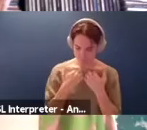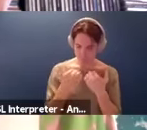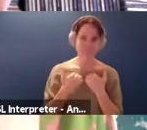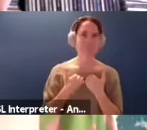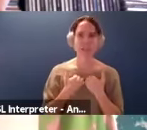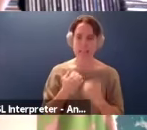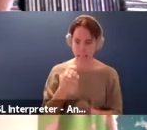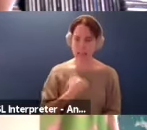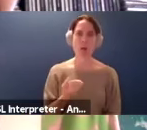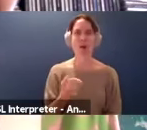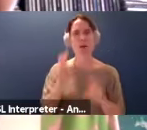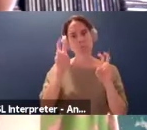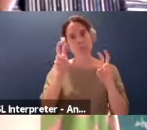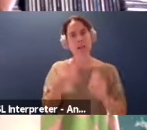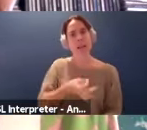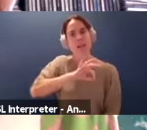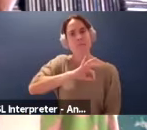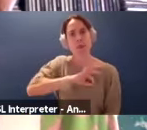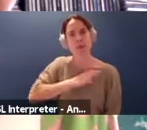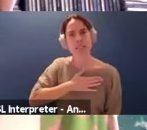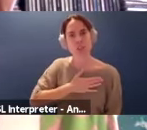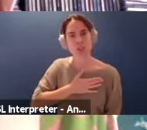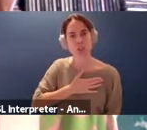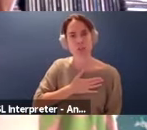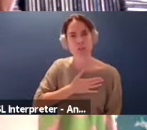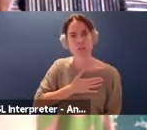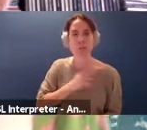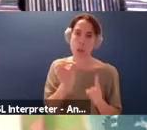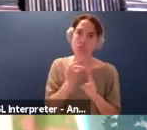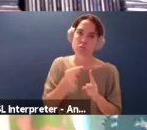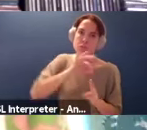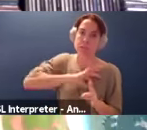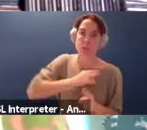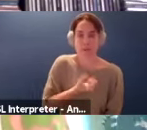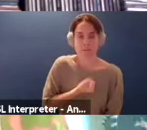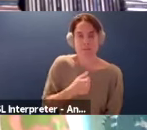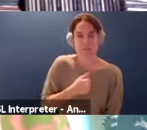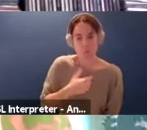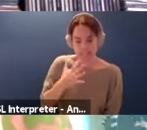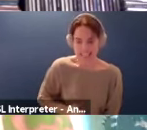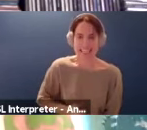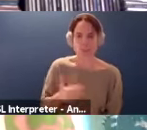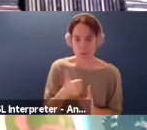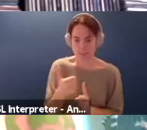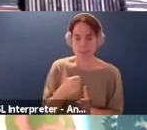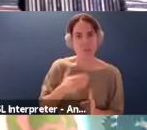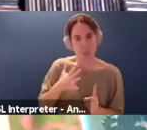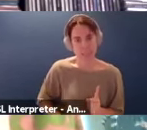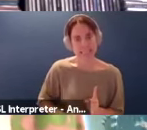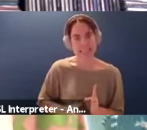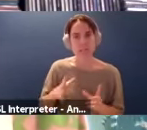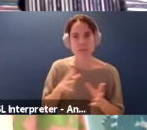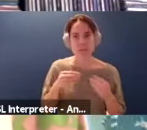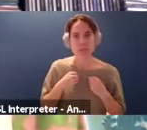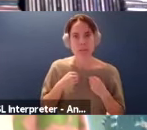because as as sabuti as i think rightly said that then fear can enter in as we are